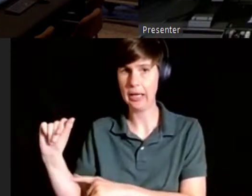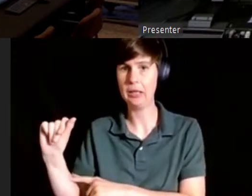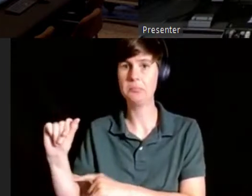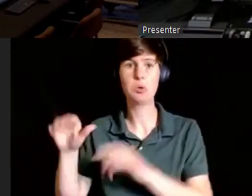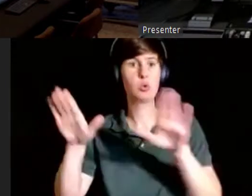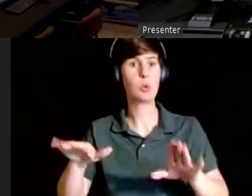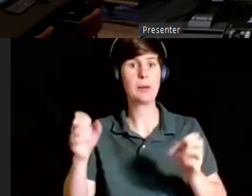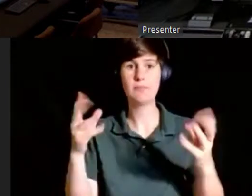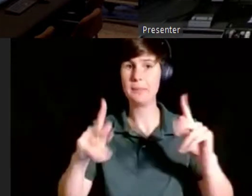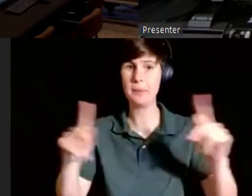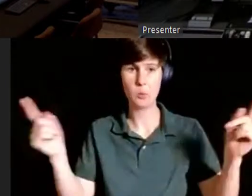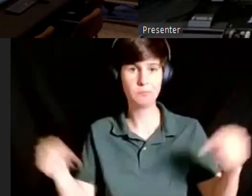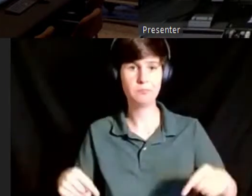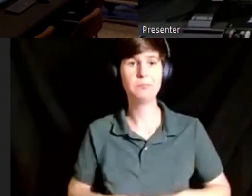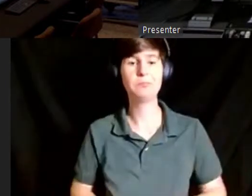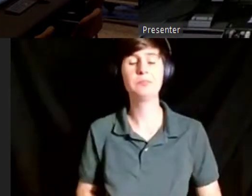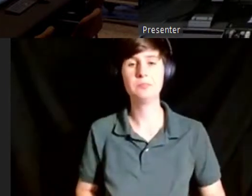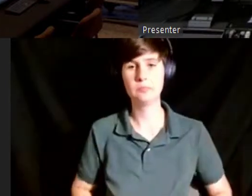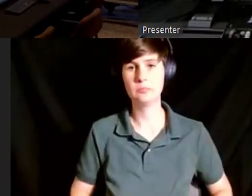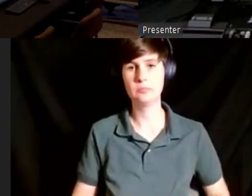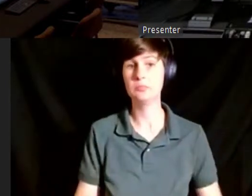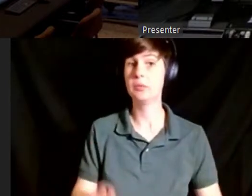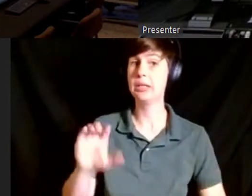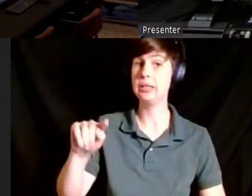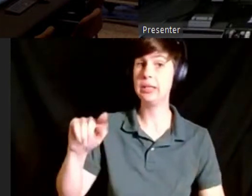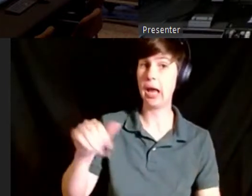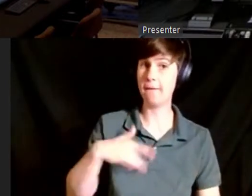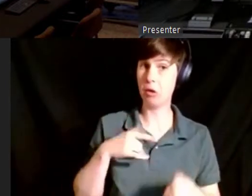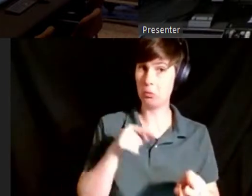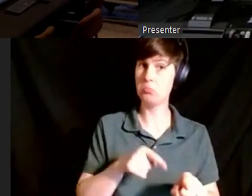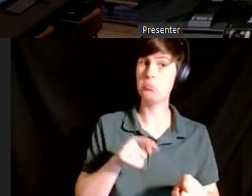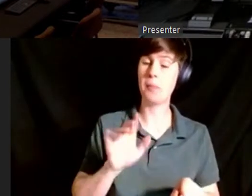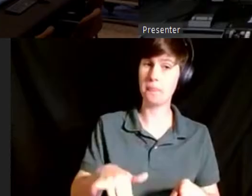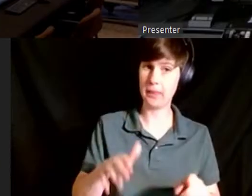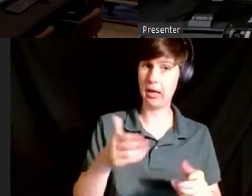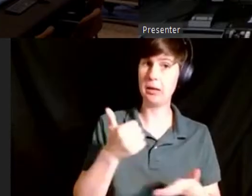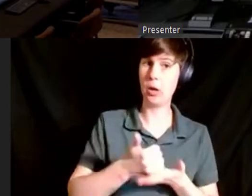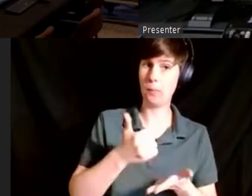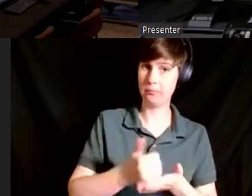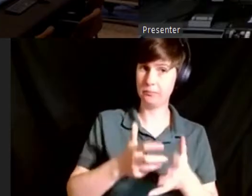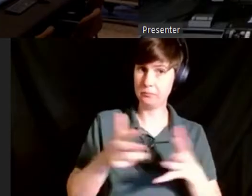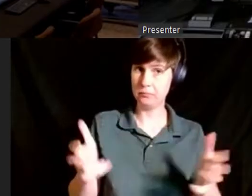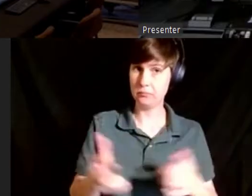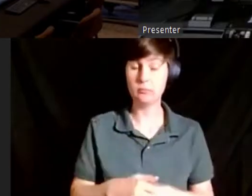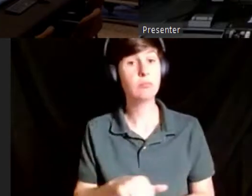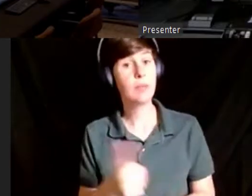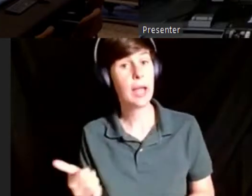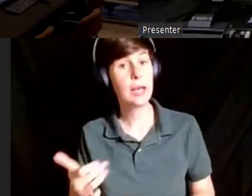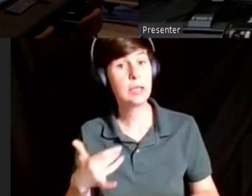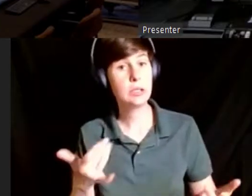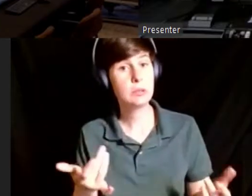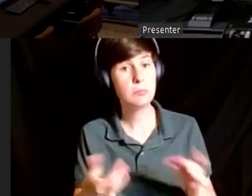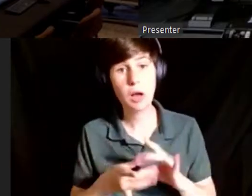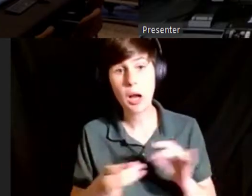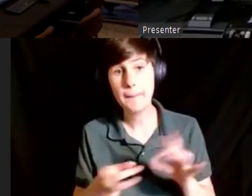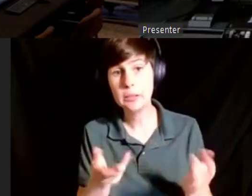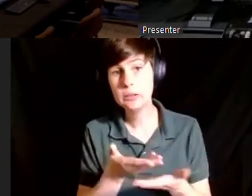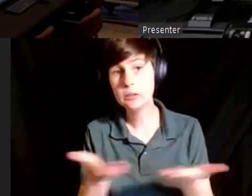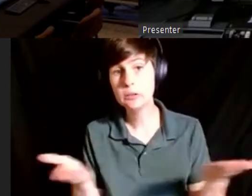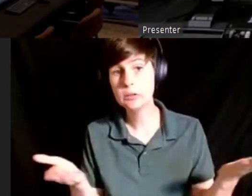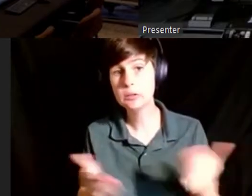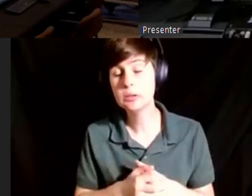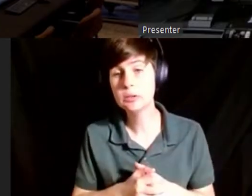Yeah. I think CTA has found it helpful, so I think this is, I don't know if anyone has any comments about it. Well,